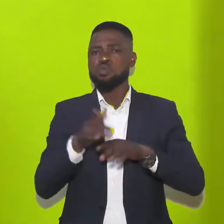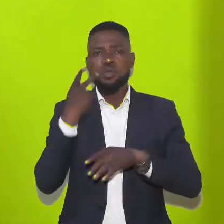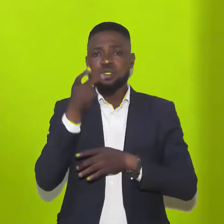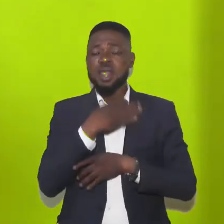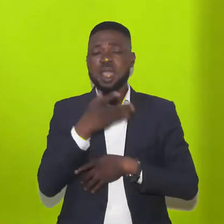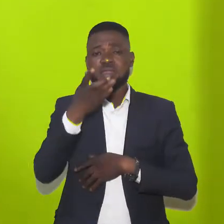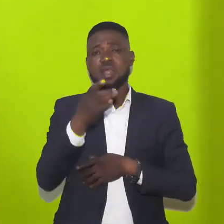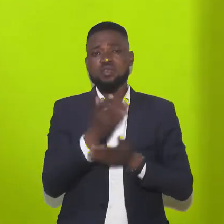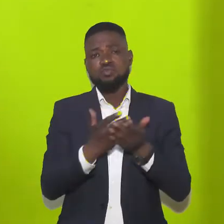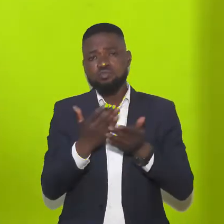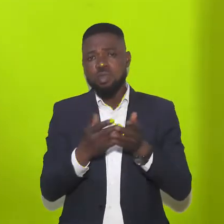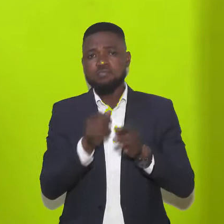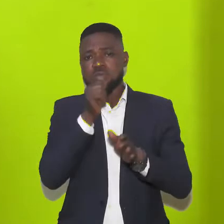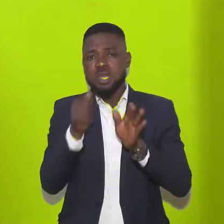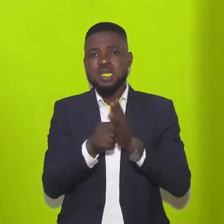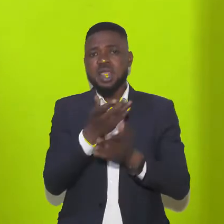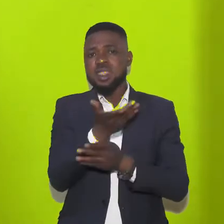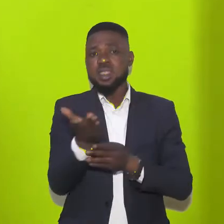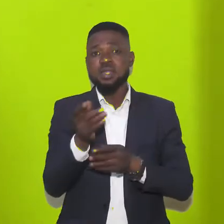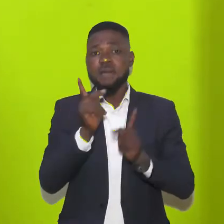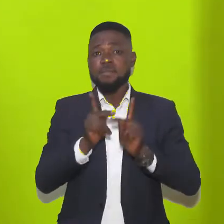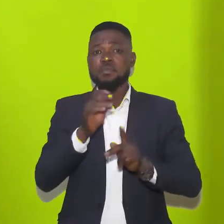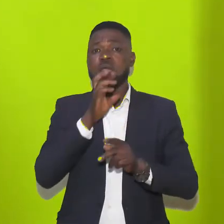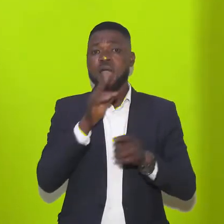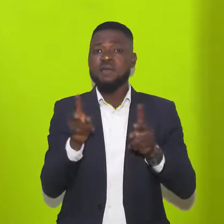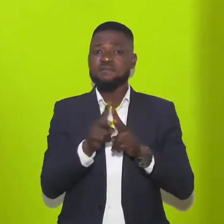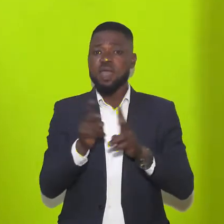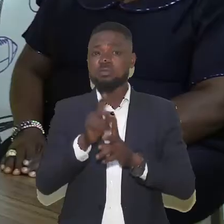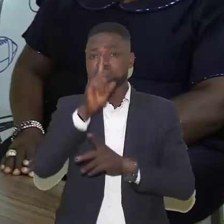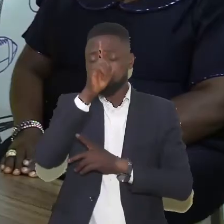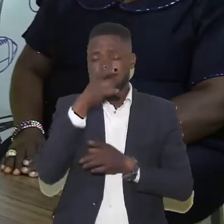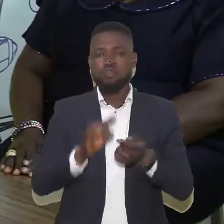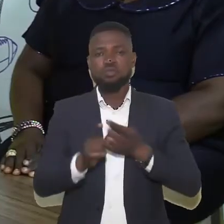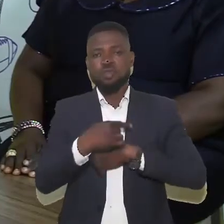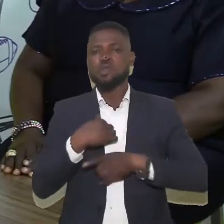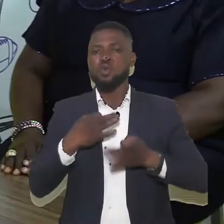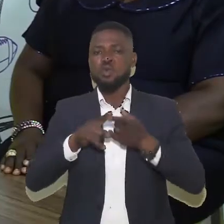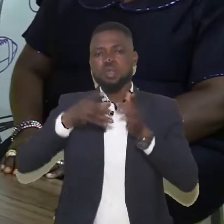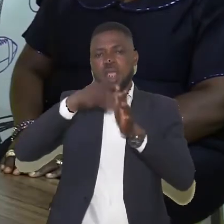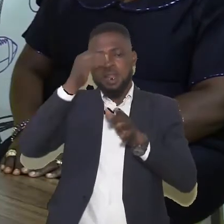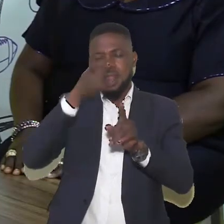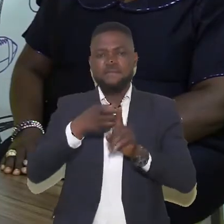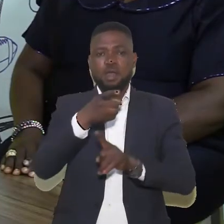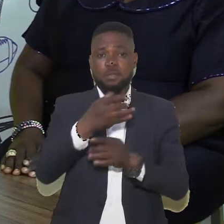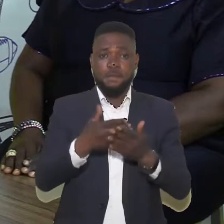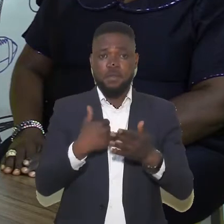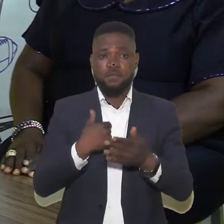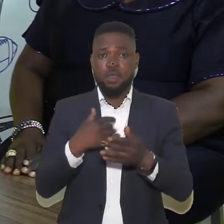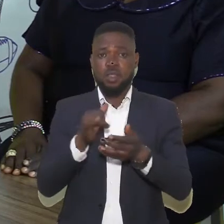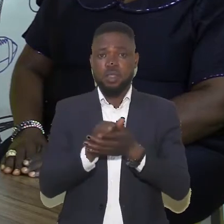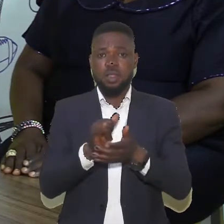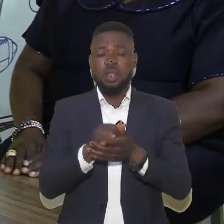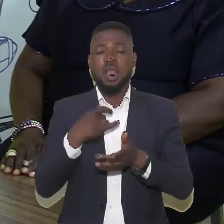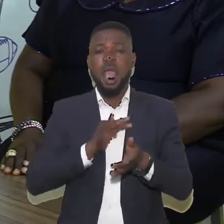they are kind of hidden because these people are very smart when they do their things. So today we're going to be learning from you. But before we go on, I